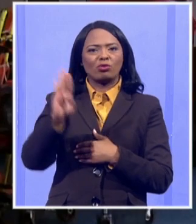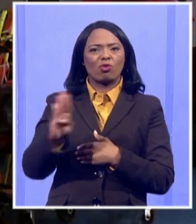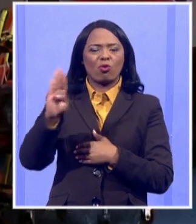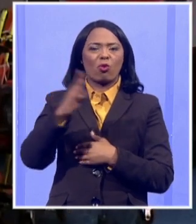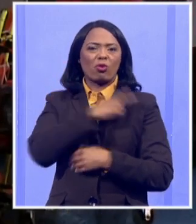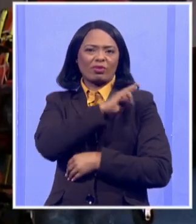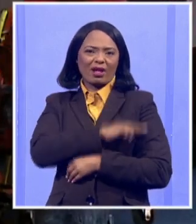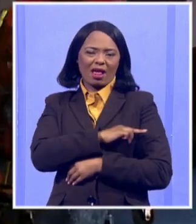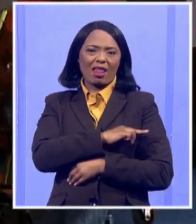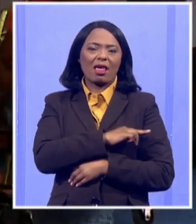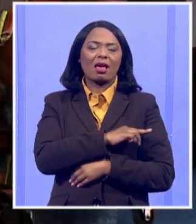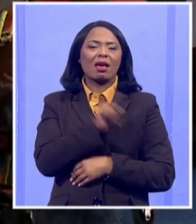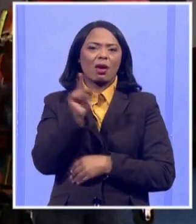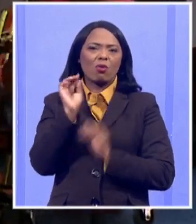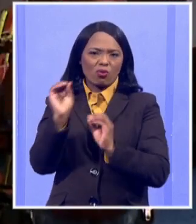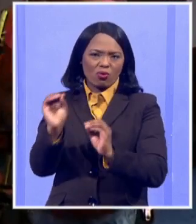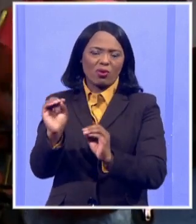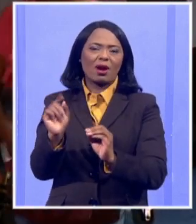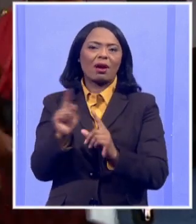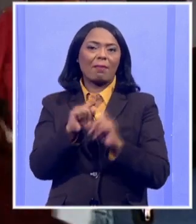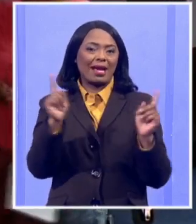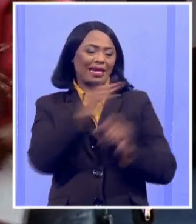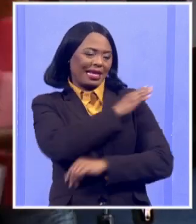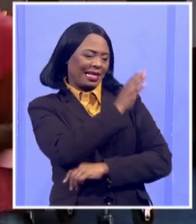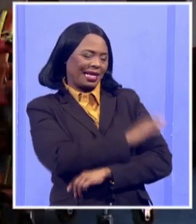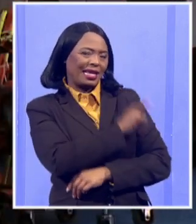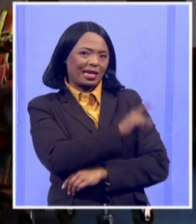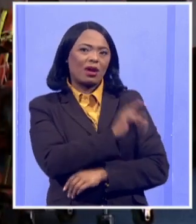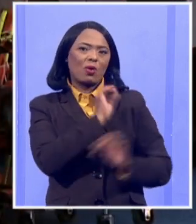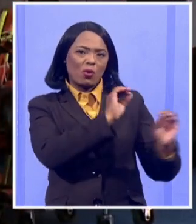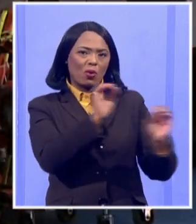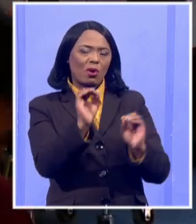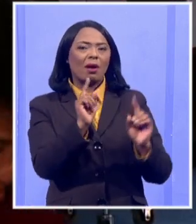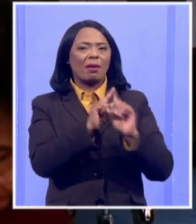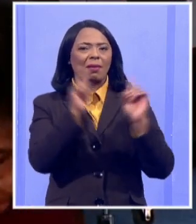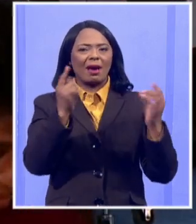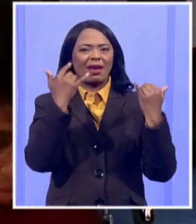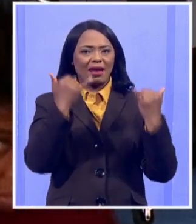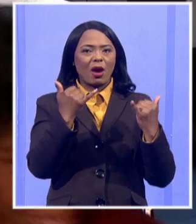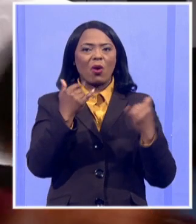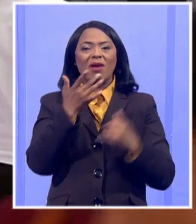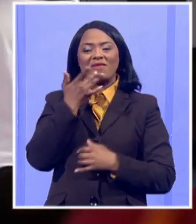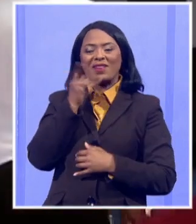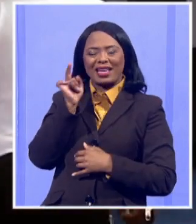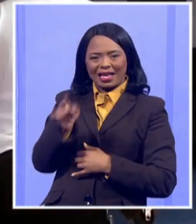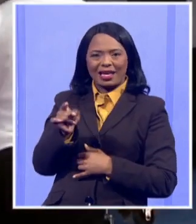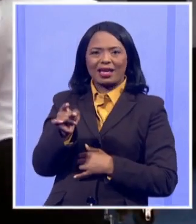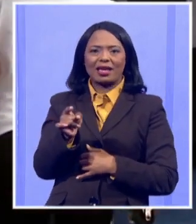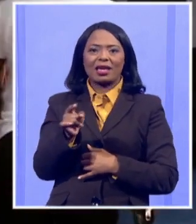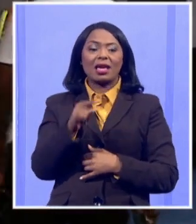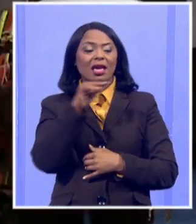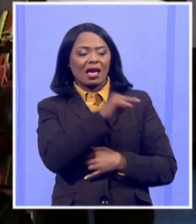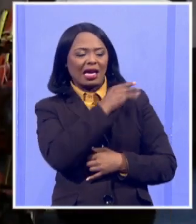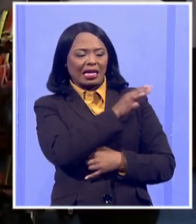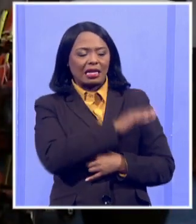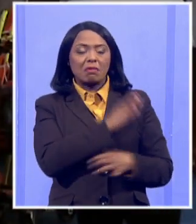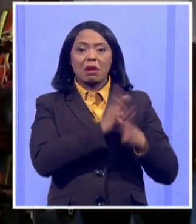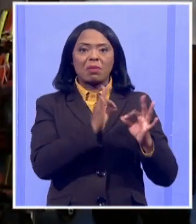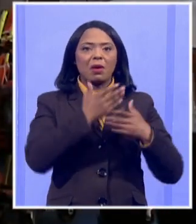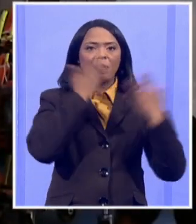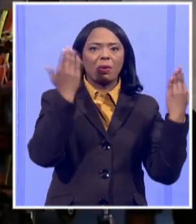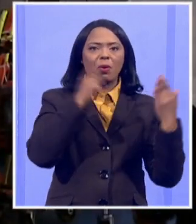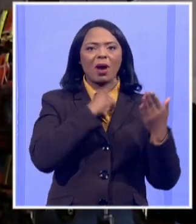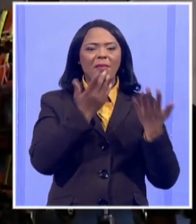are clinics that are supposed to relieve the pressure, and district hospitals as well, but they are not functioning properly, either because of